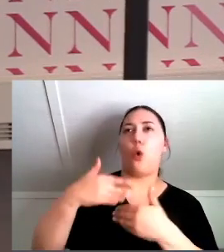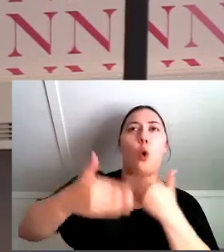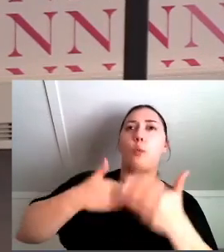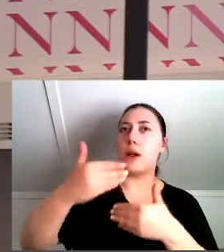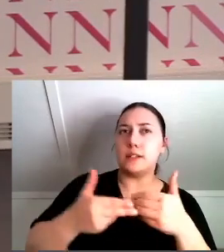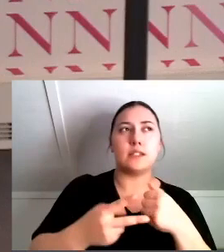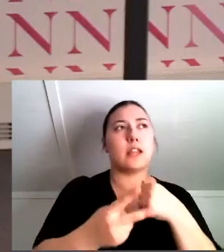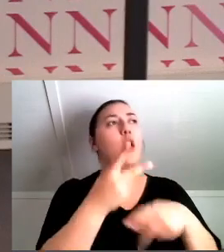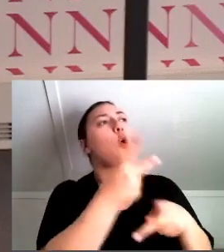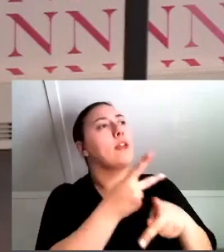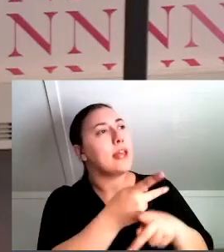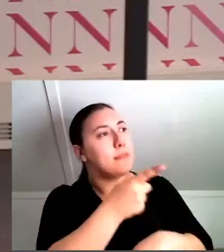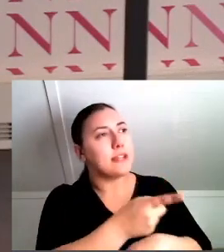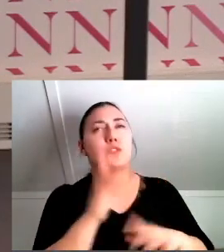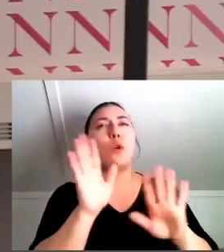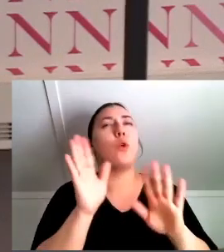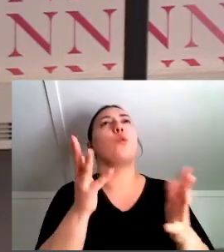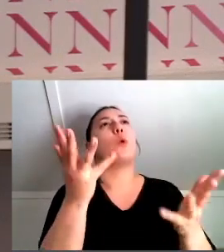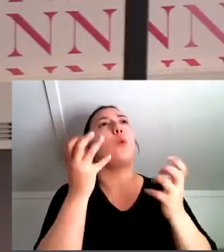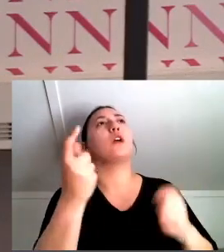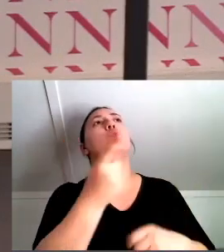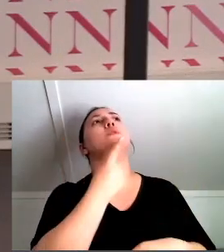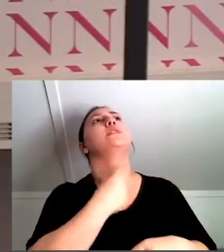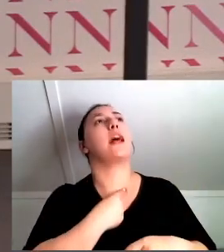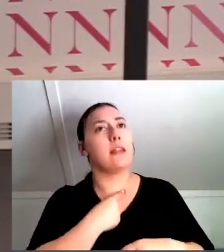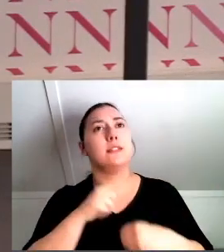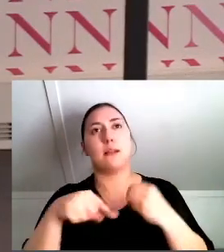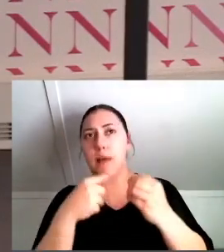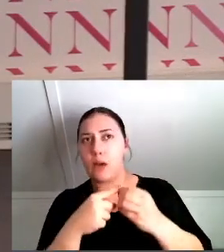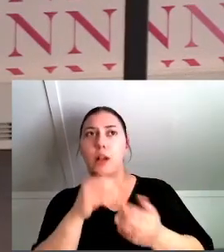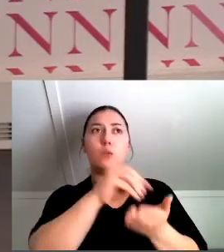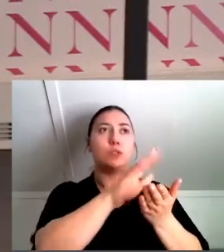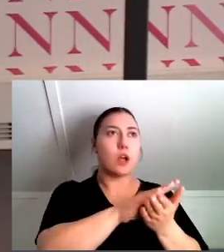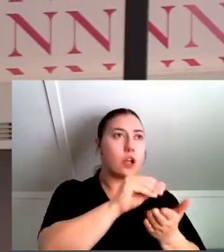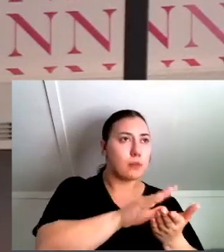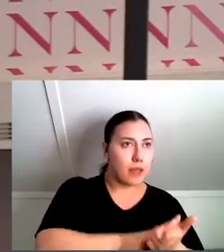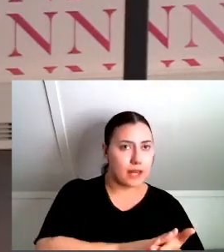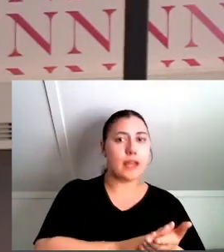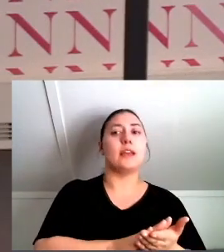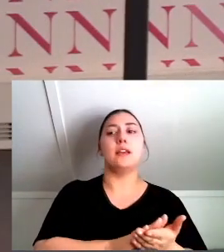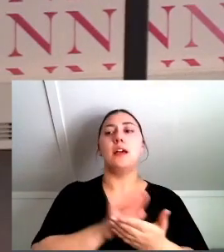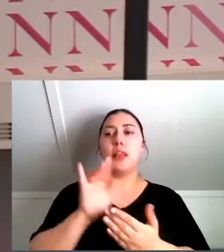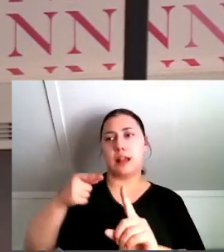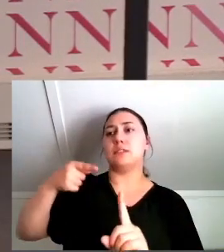to, you know, tell us about it and we're gonna document it and things like that.